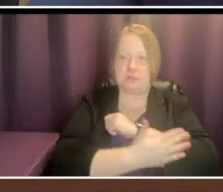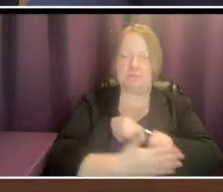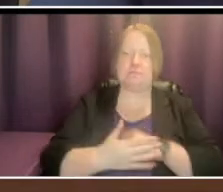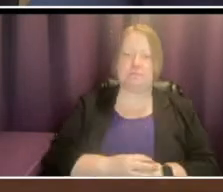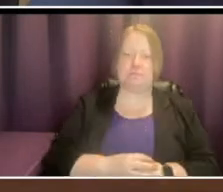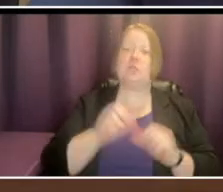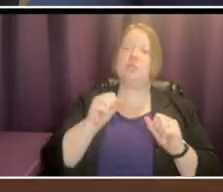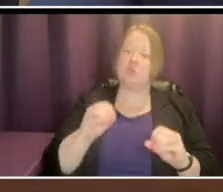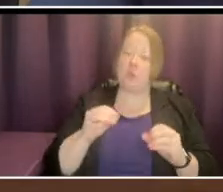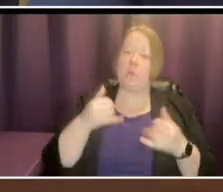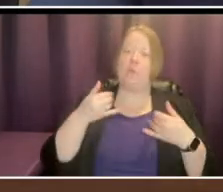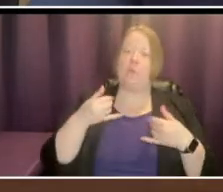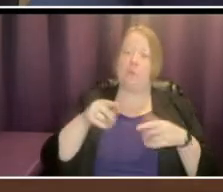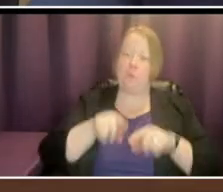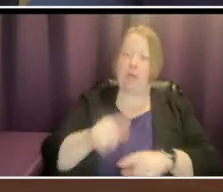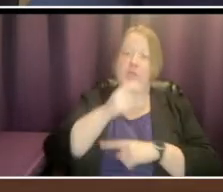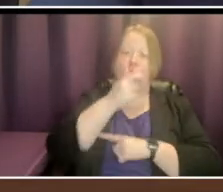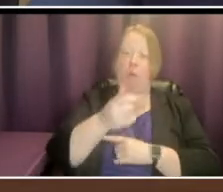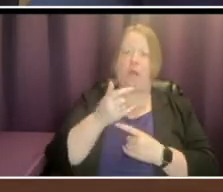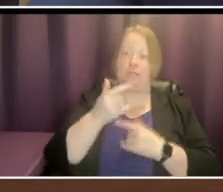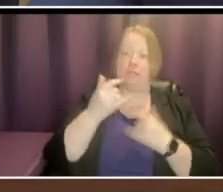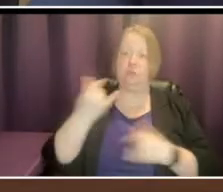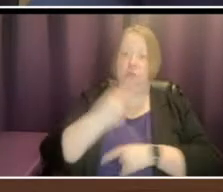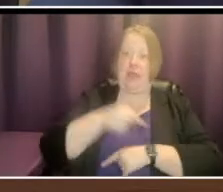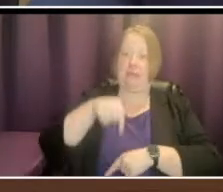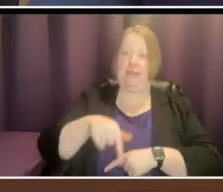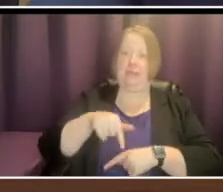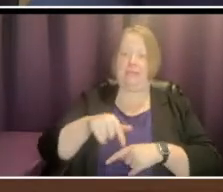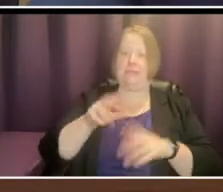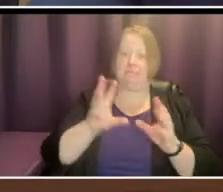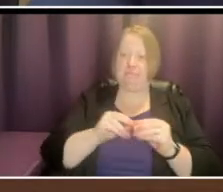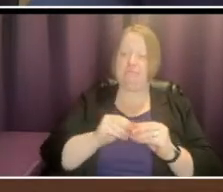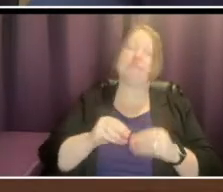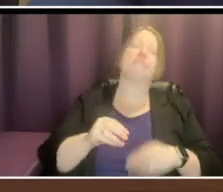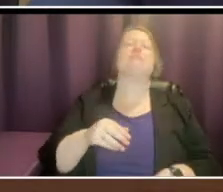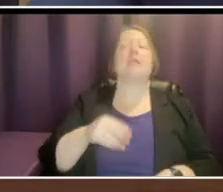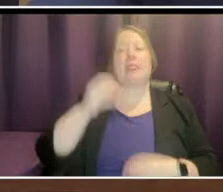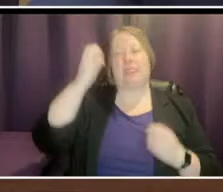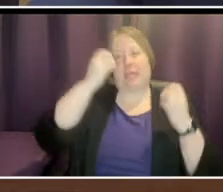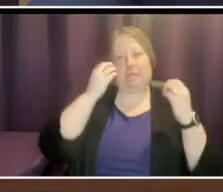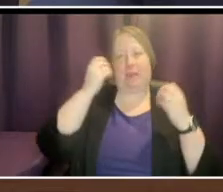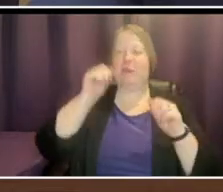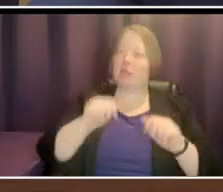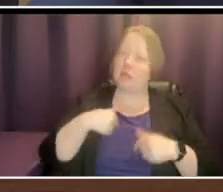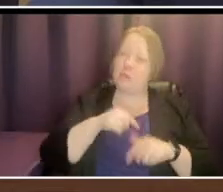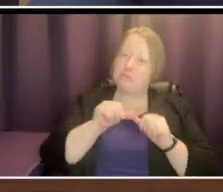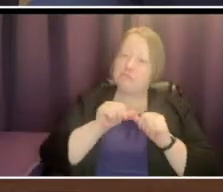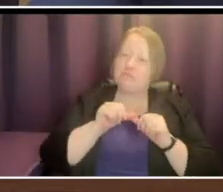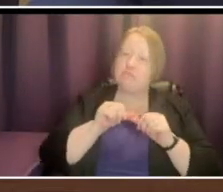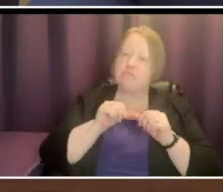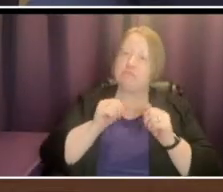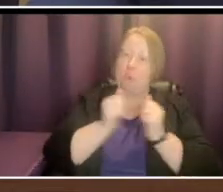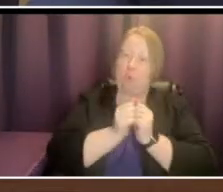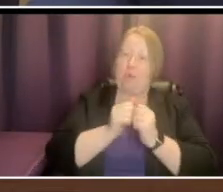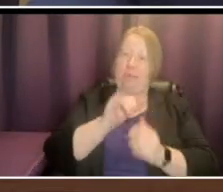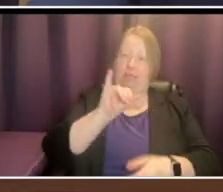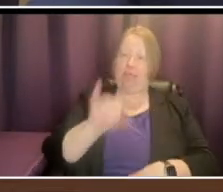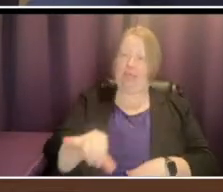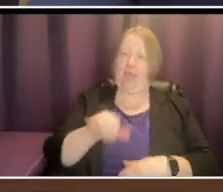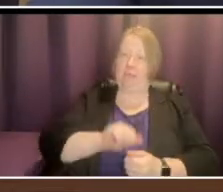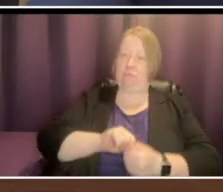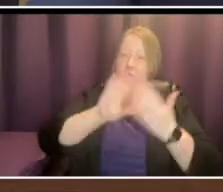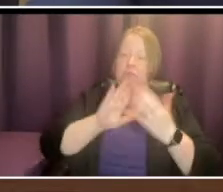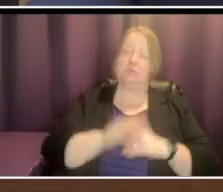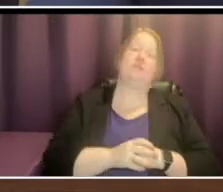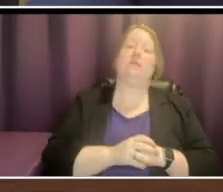history. Consider whether we can survive for another 246 years. Most people in most